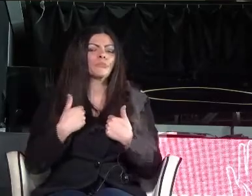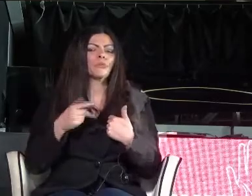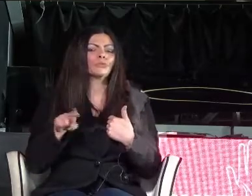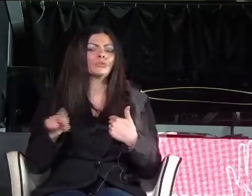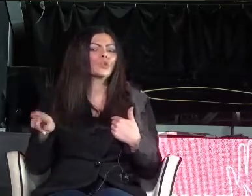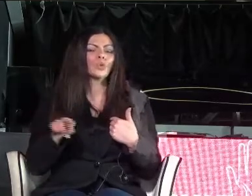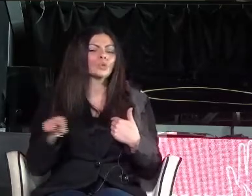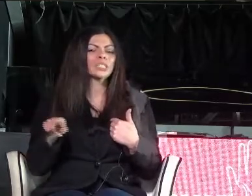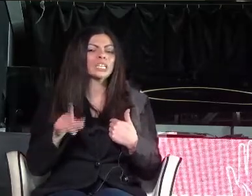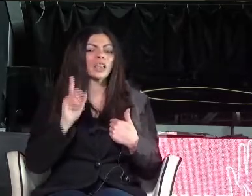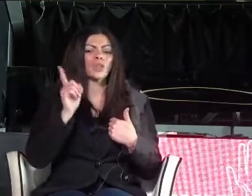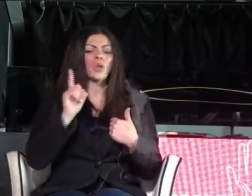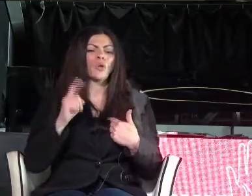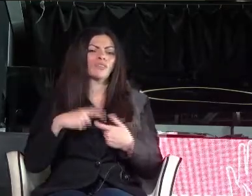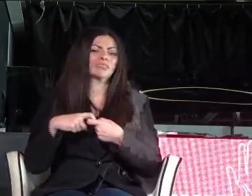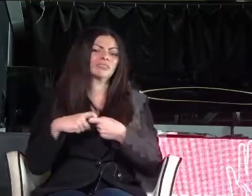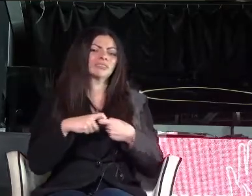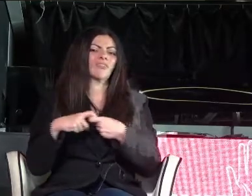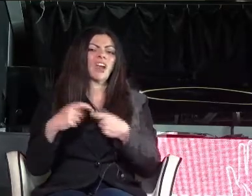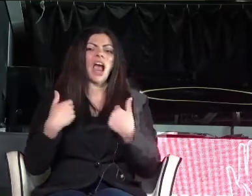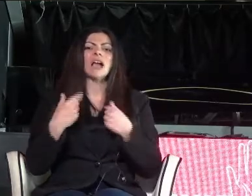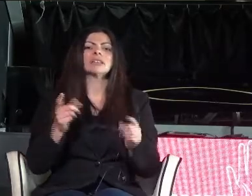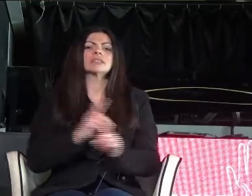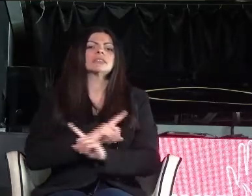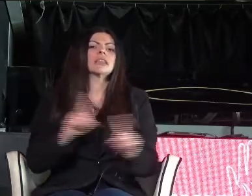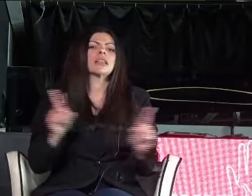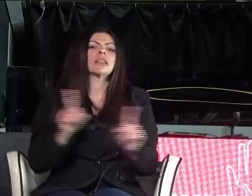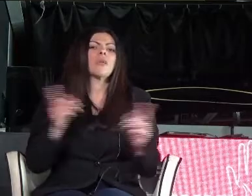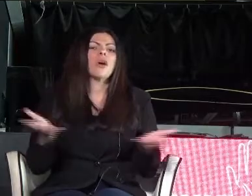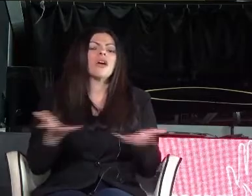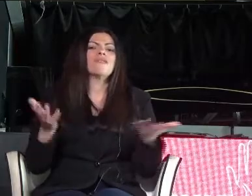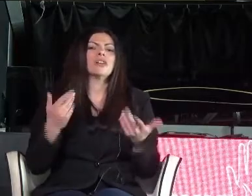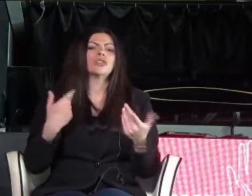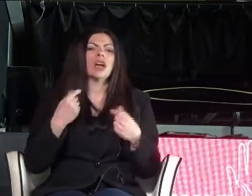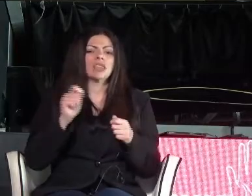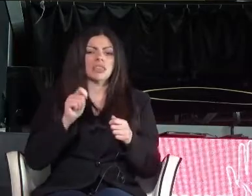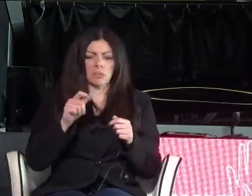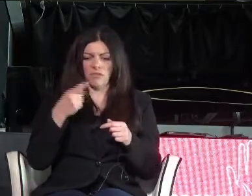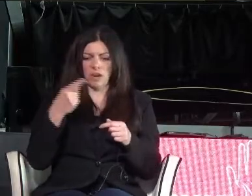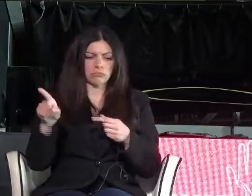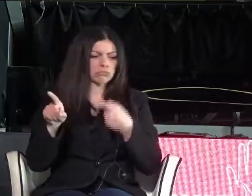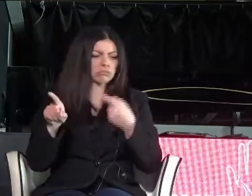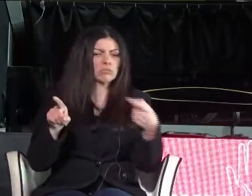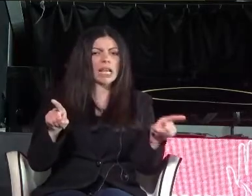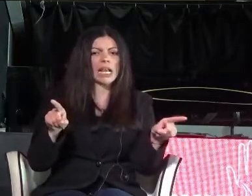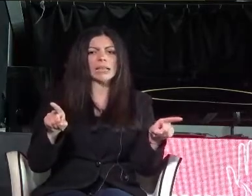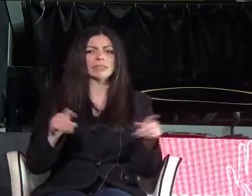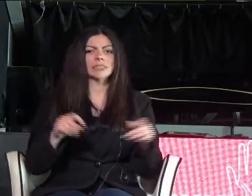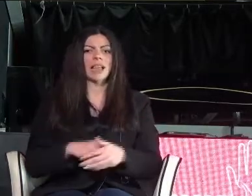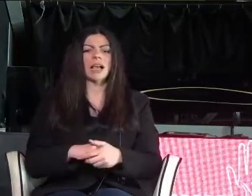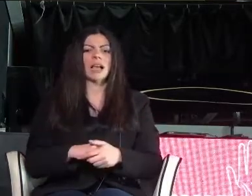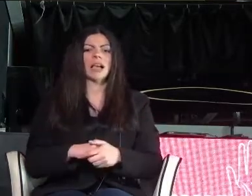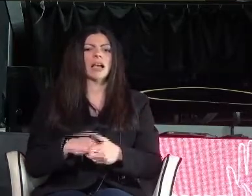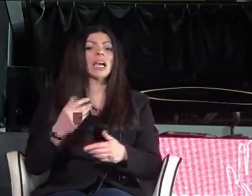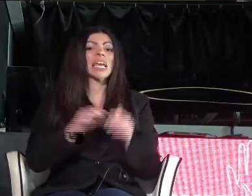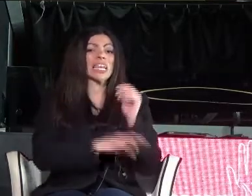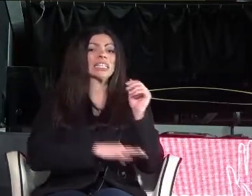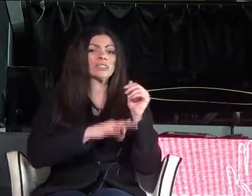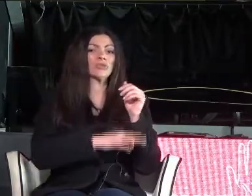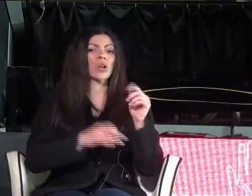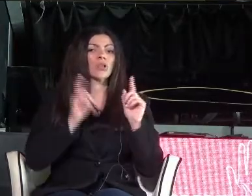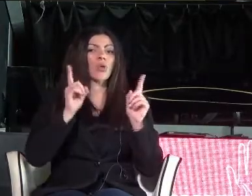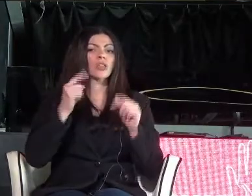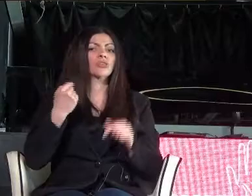myself anymore. The story you will hear now is a diasporic story with a double act of translation. One migrated from Turkish